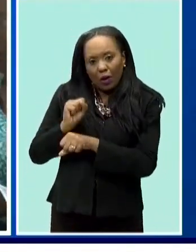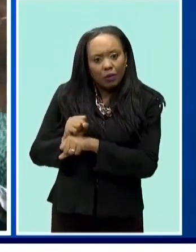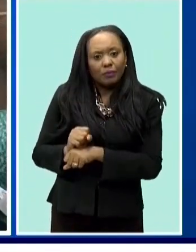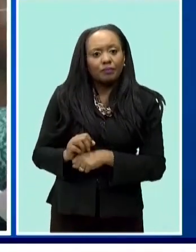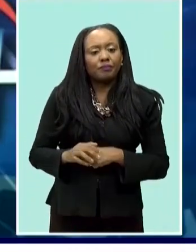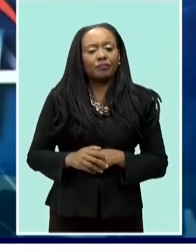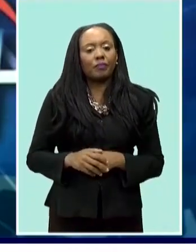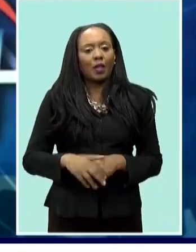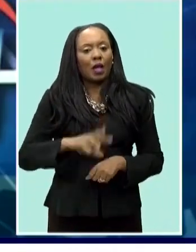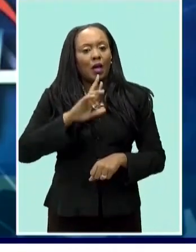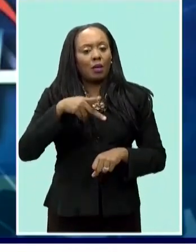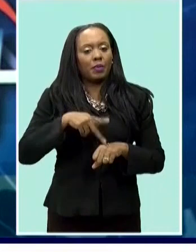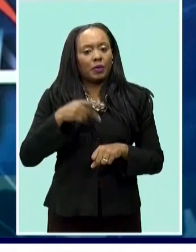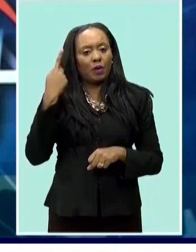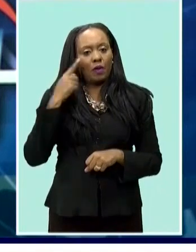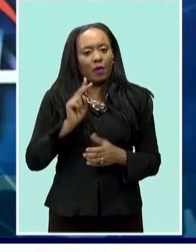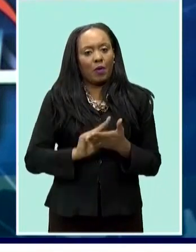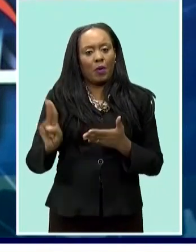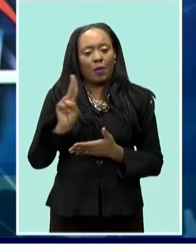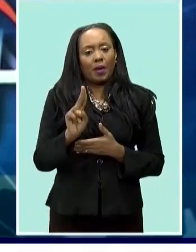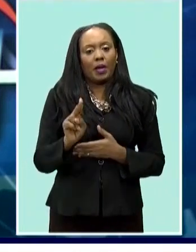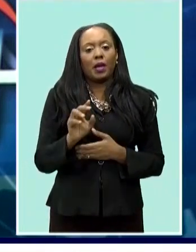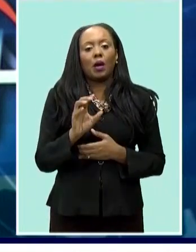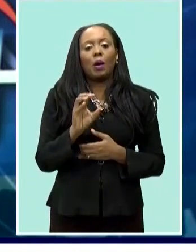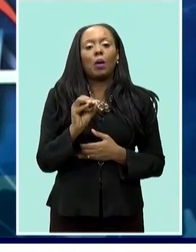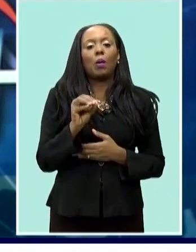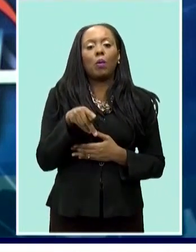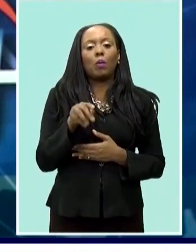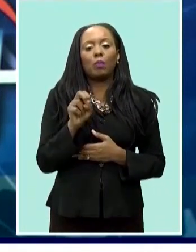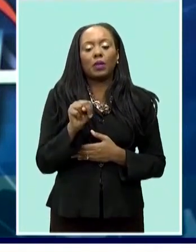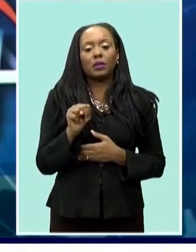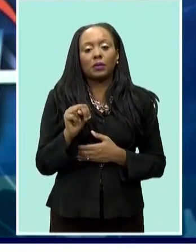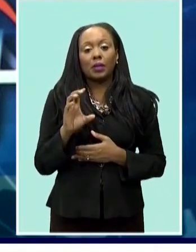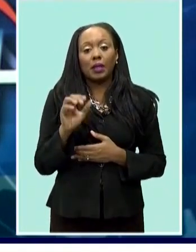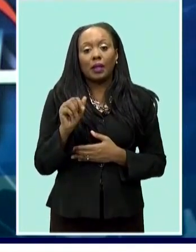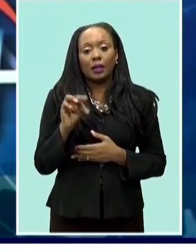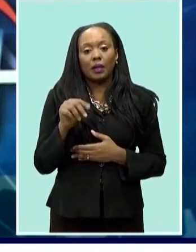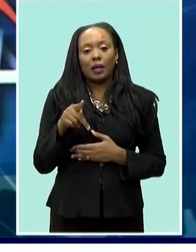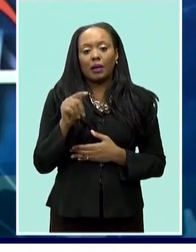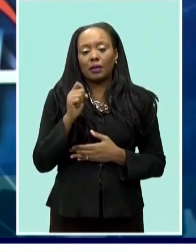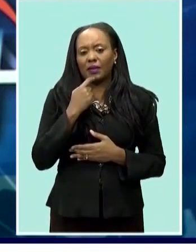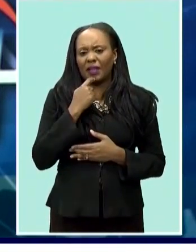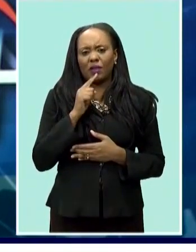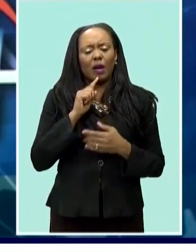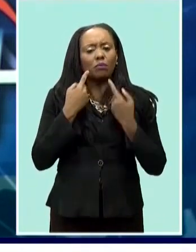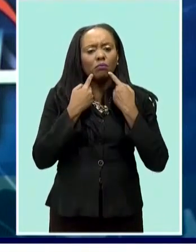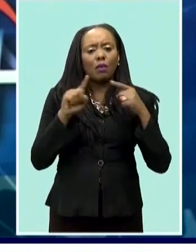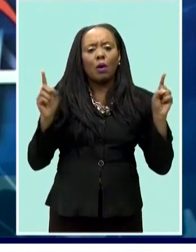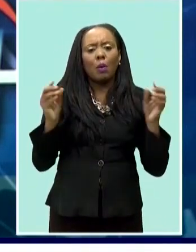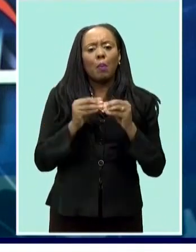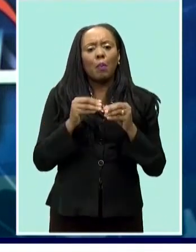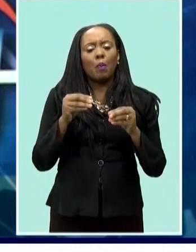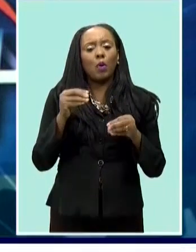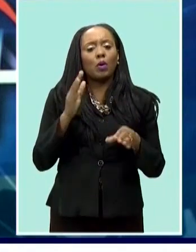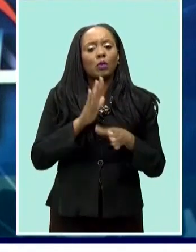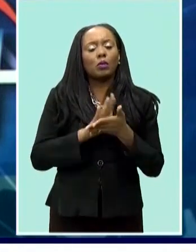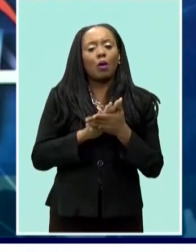Open Campus, Dr. Luz Longsworth, says the program has been a success with more schools coming on board every